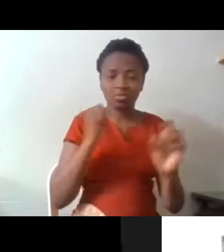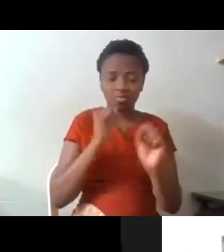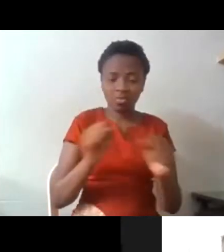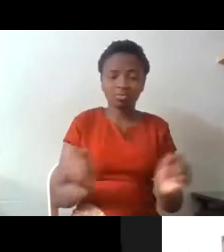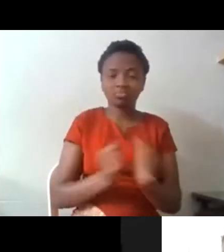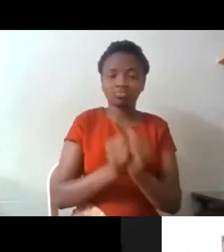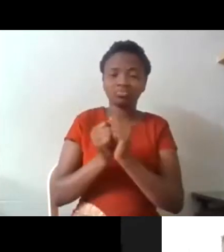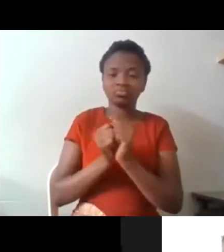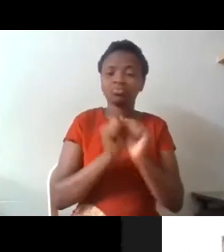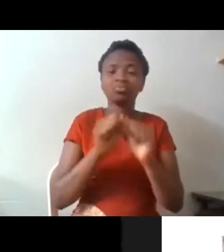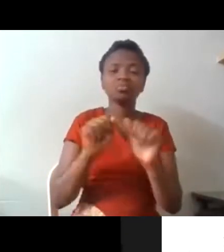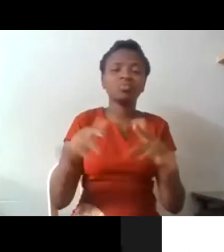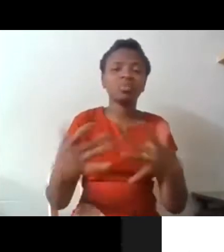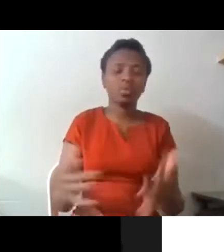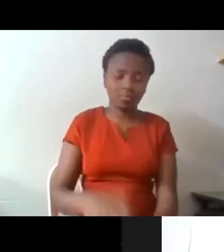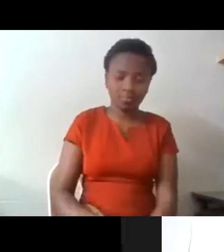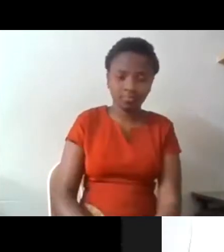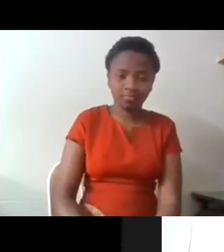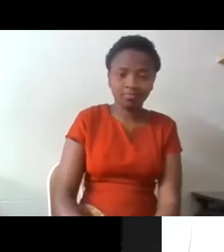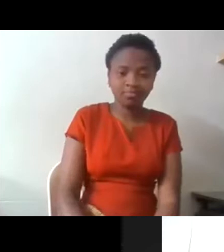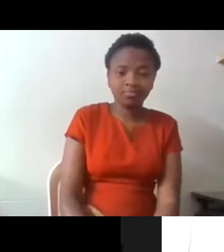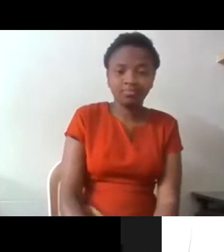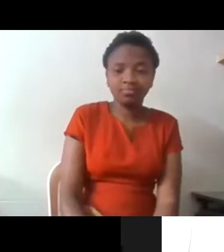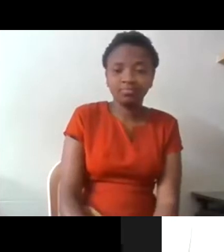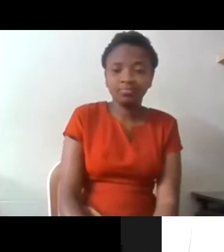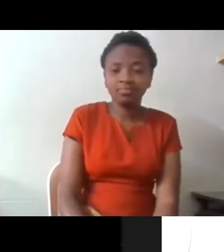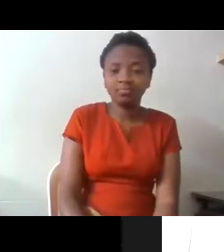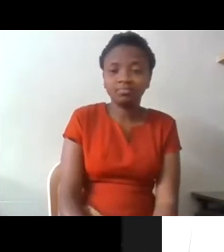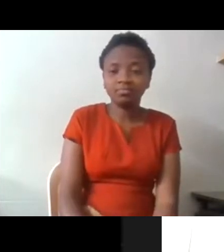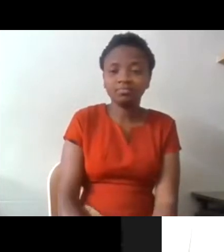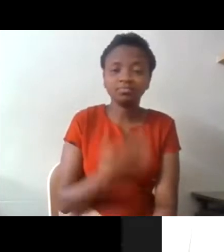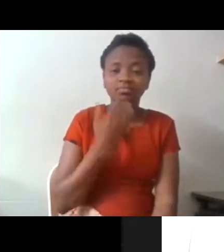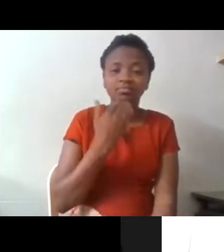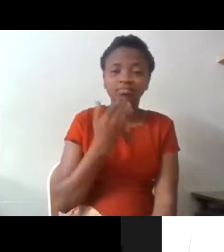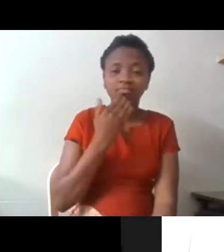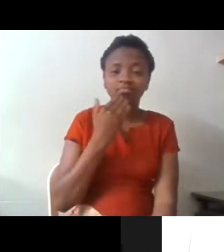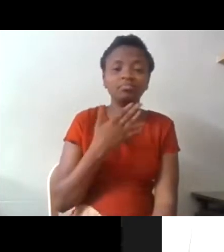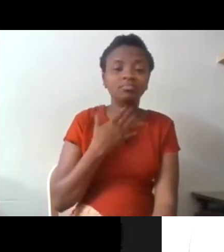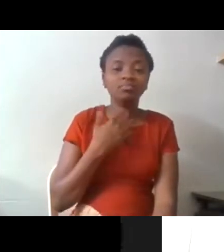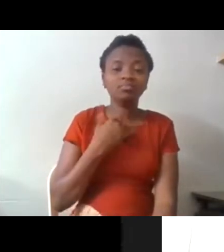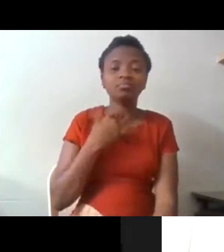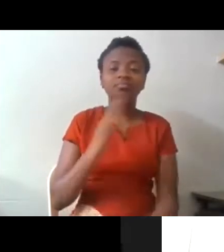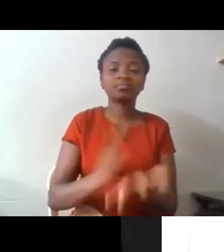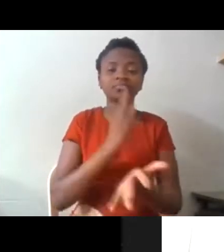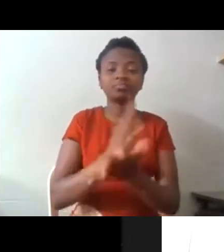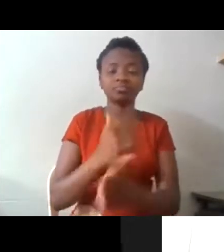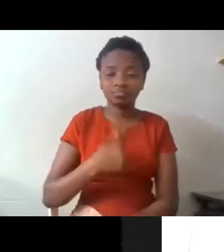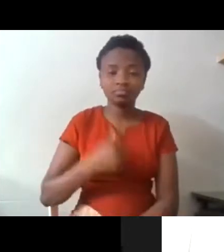David. Thank you very much, Jose. Can I firstly check my voice is working okay? Can you hear me all